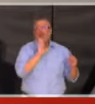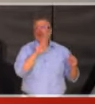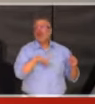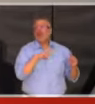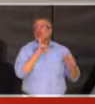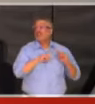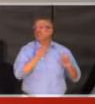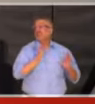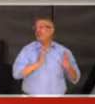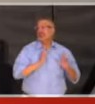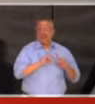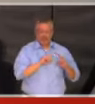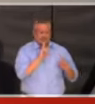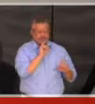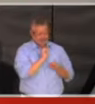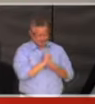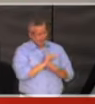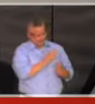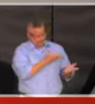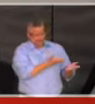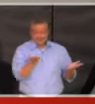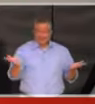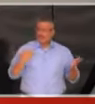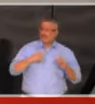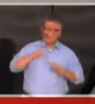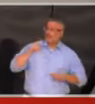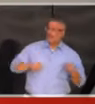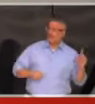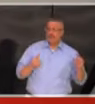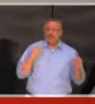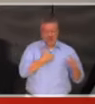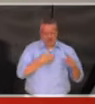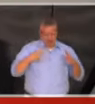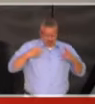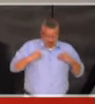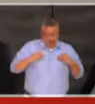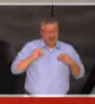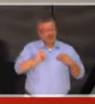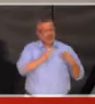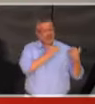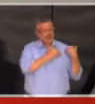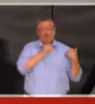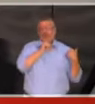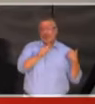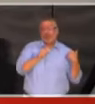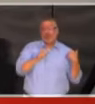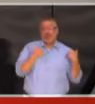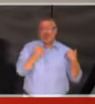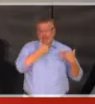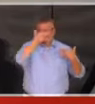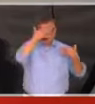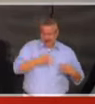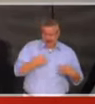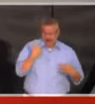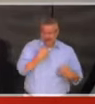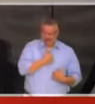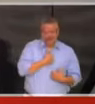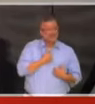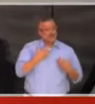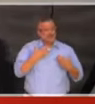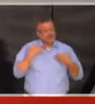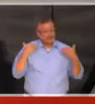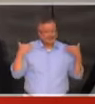reconciles all of the vexing challenges we have by owning them. We take responsibilities. We're not victim of fate. It's decisions, not conditions,